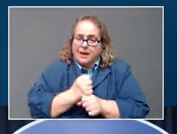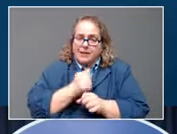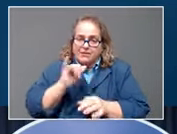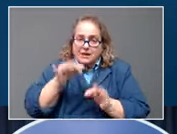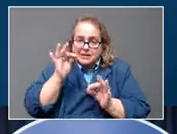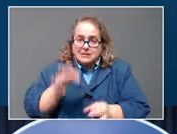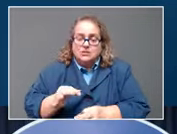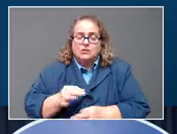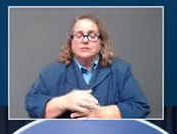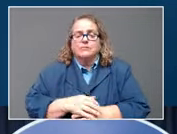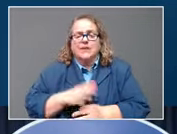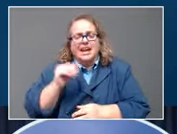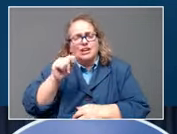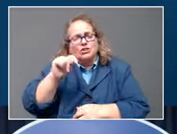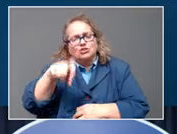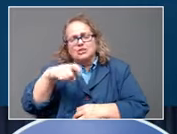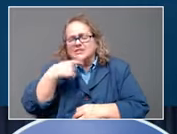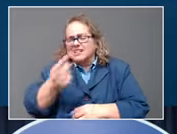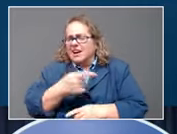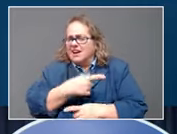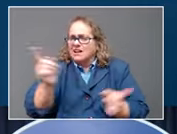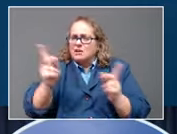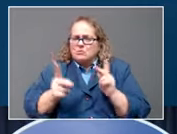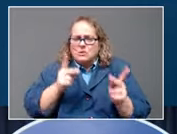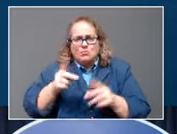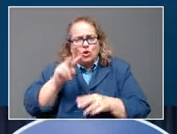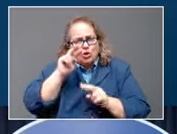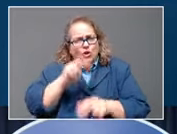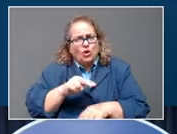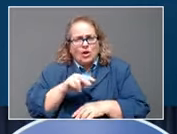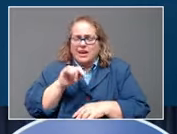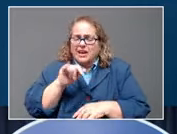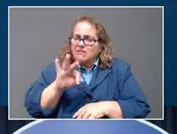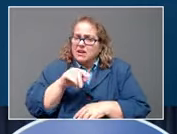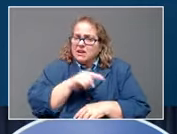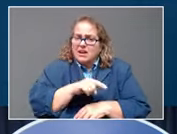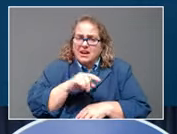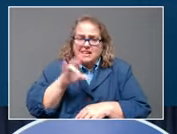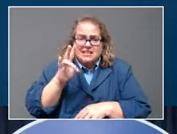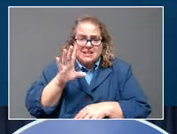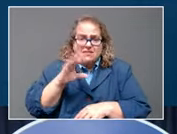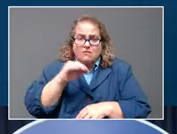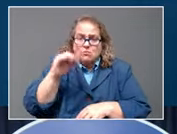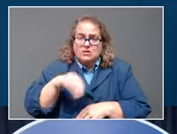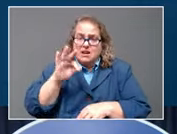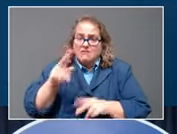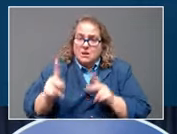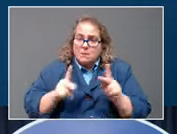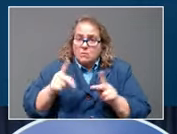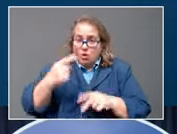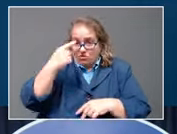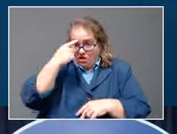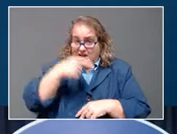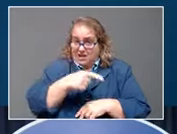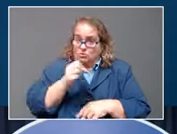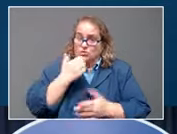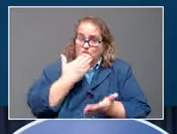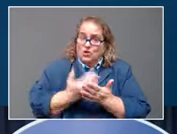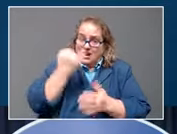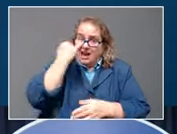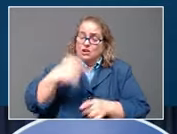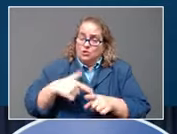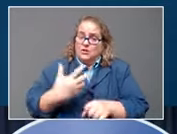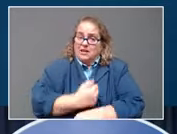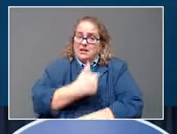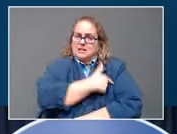ought to tell everybody else looking at it that, hey, 75% of people thought this was a good idea. Maybe I should